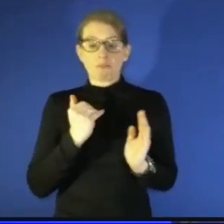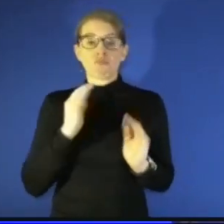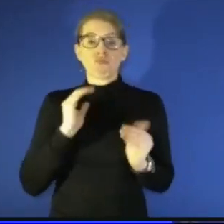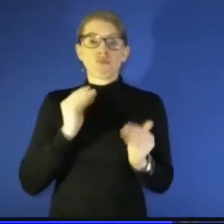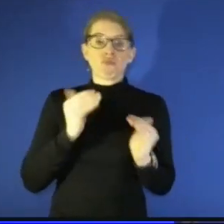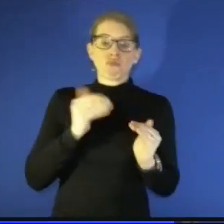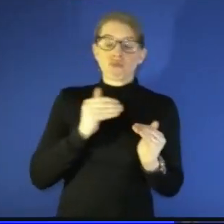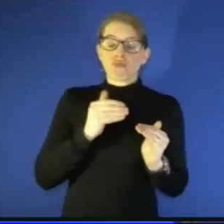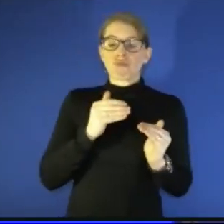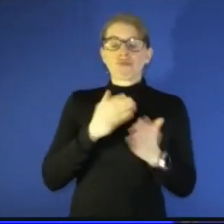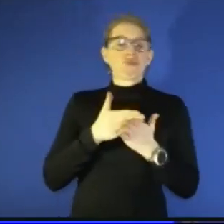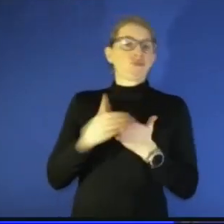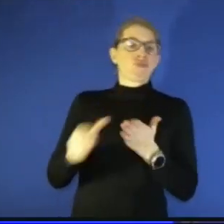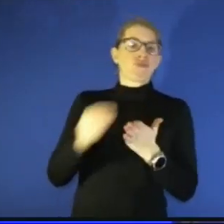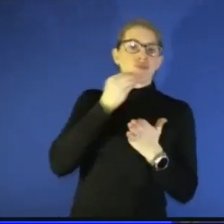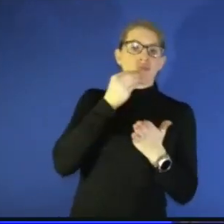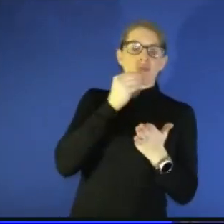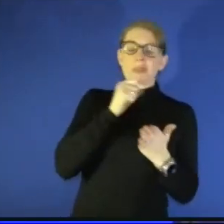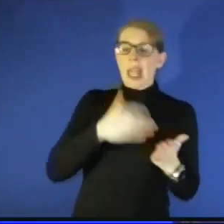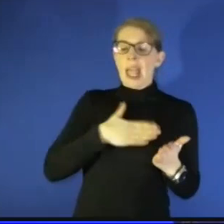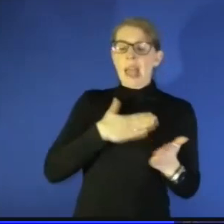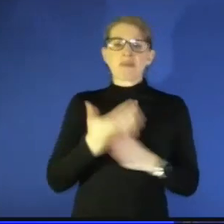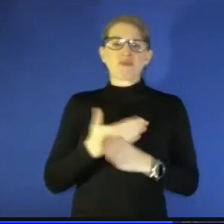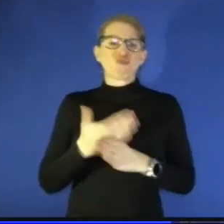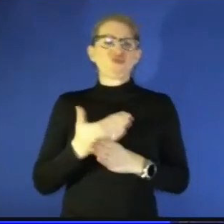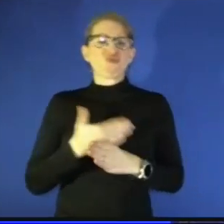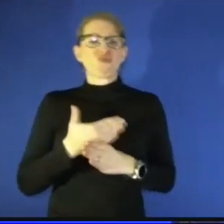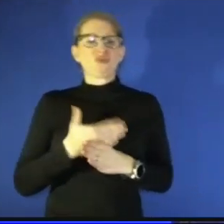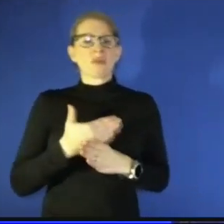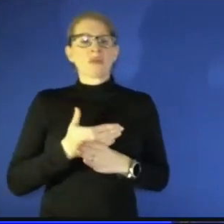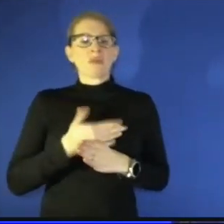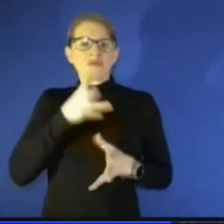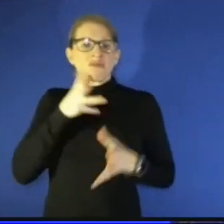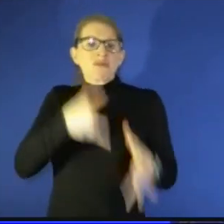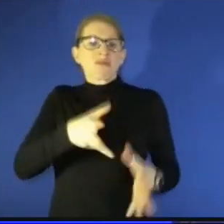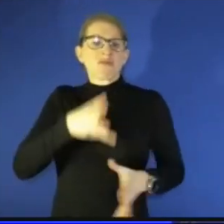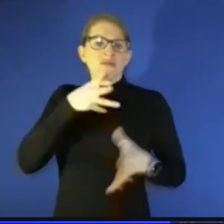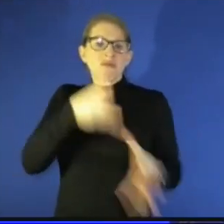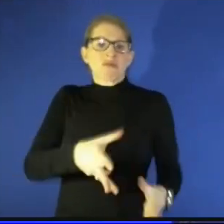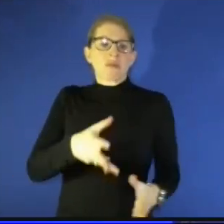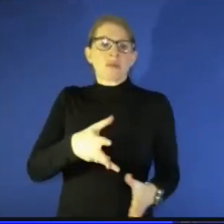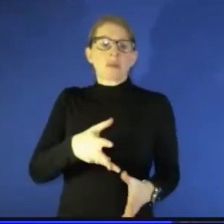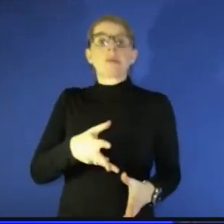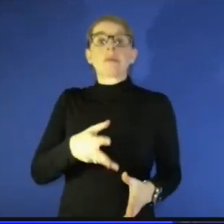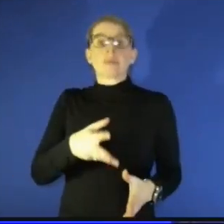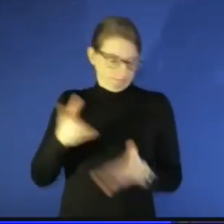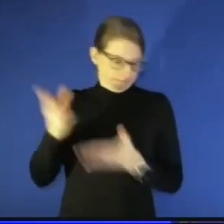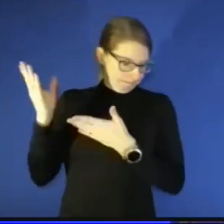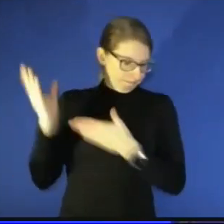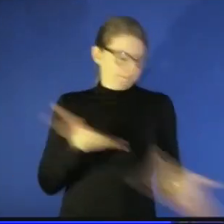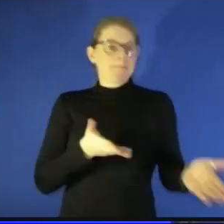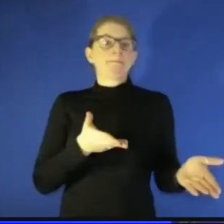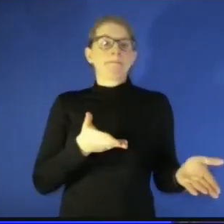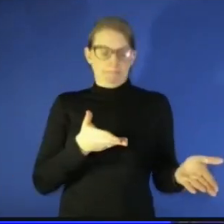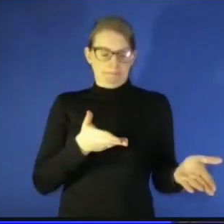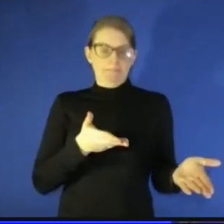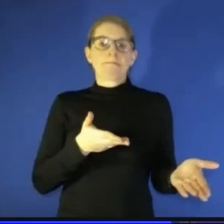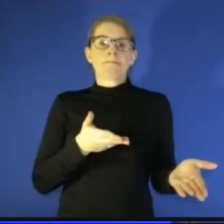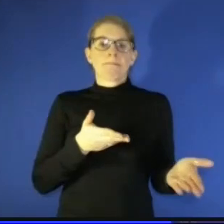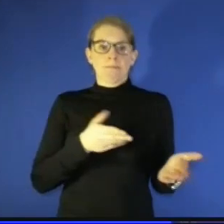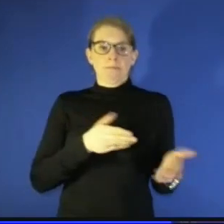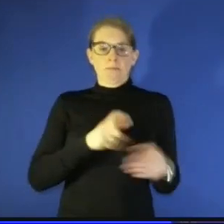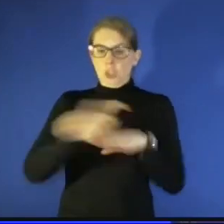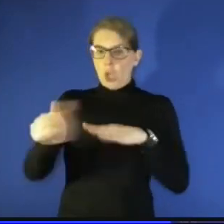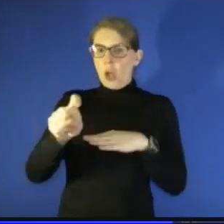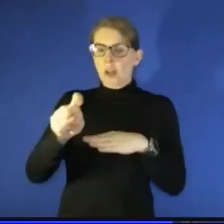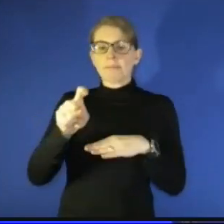not happy, now irritable, and now throwing up, not keeping food down. Absolutely. I would give your pediatrician a call, and if you can't